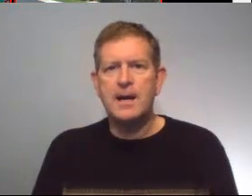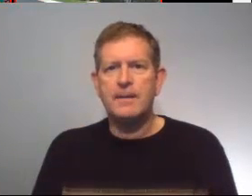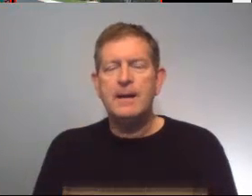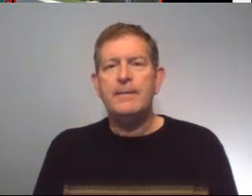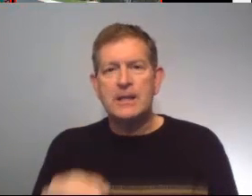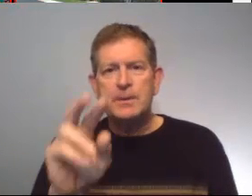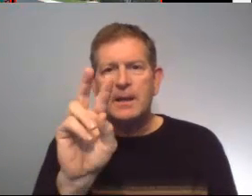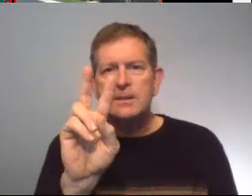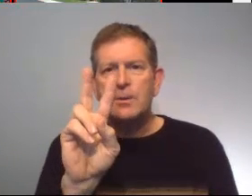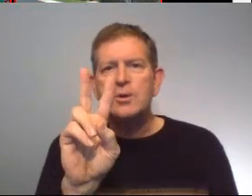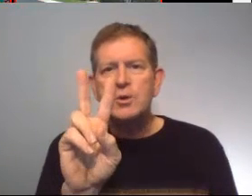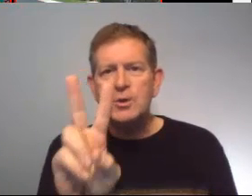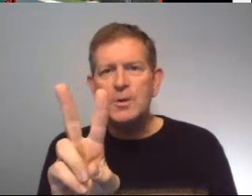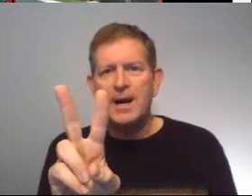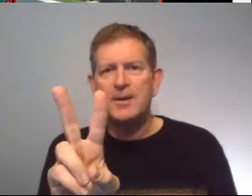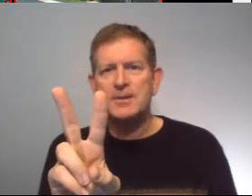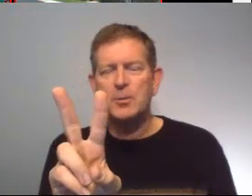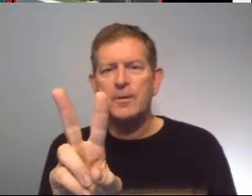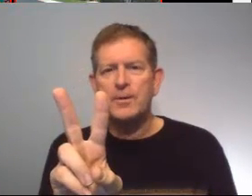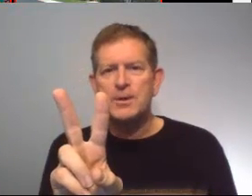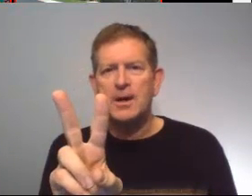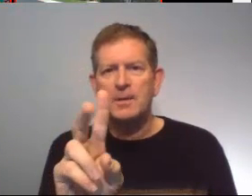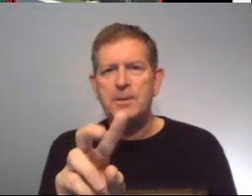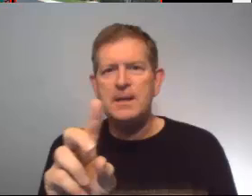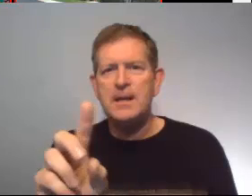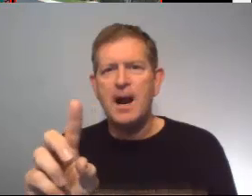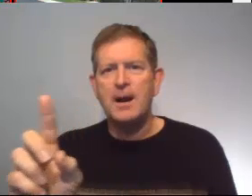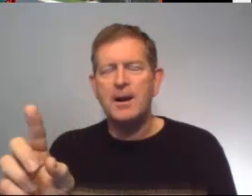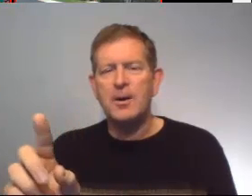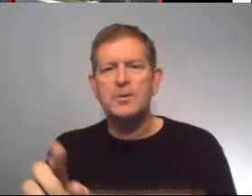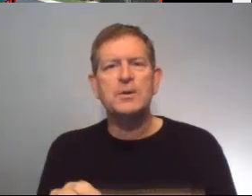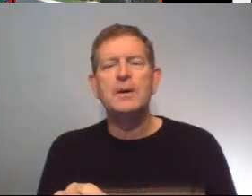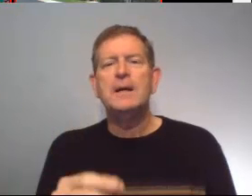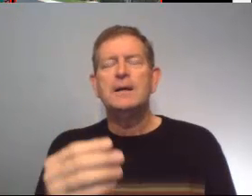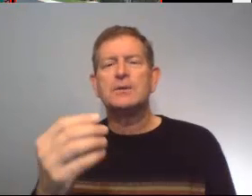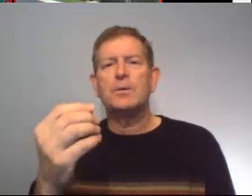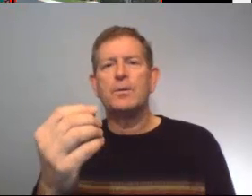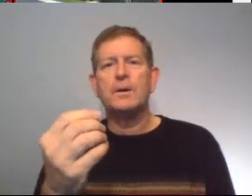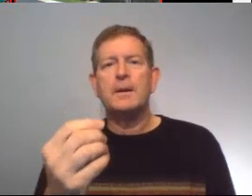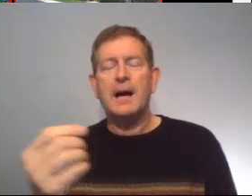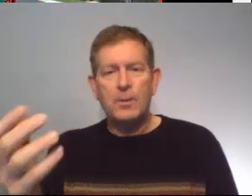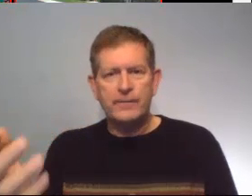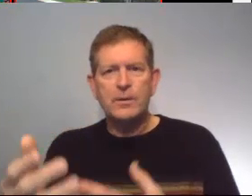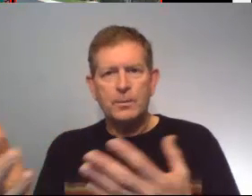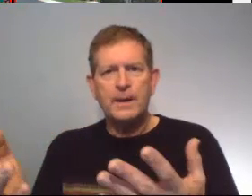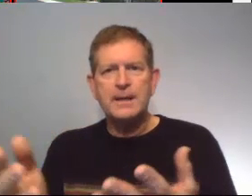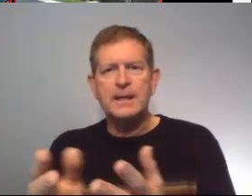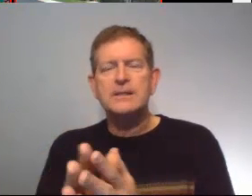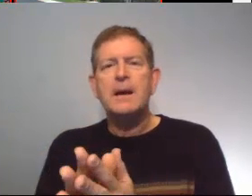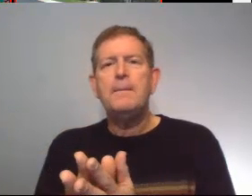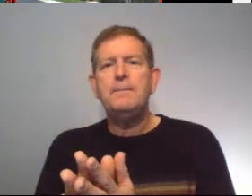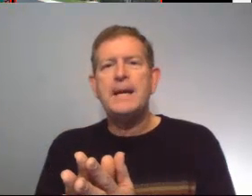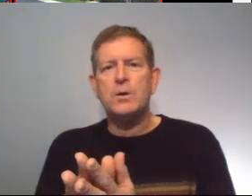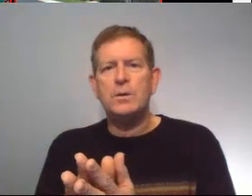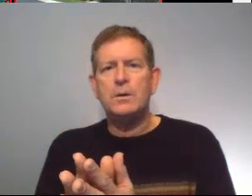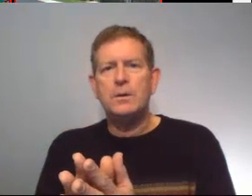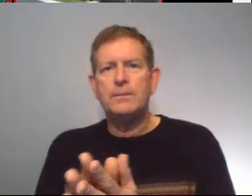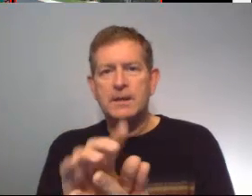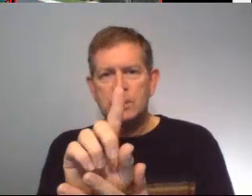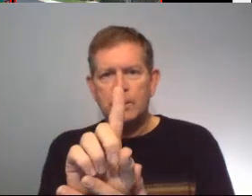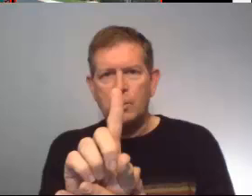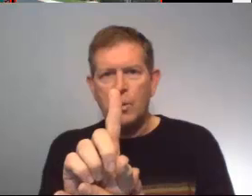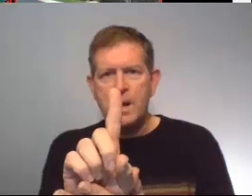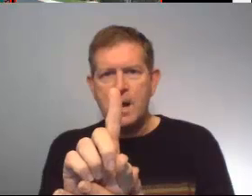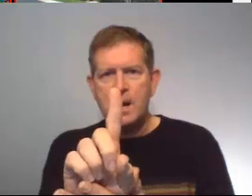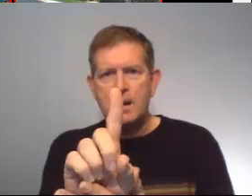the R. That's because there are 2 R's in the word for dog. P-E-R-R-O. So the word however or but is pero,